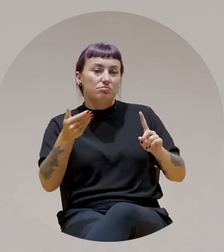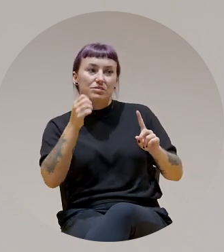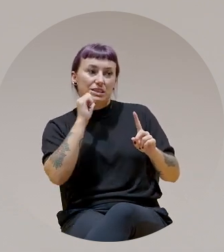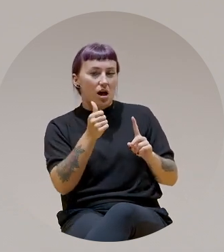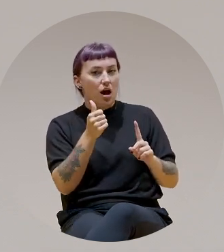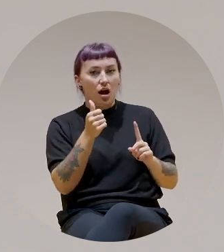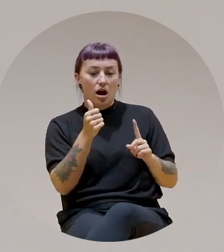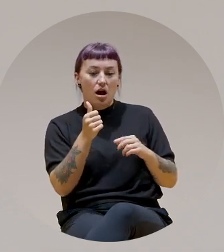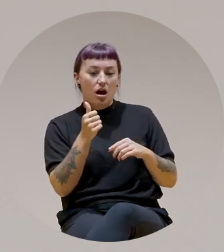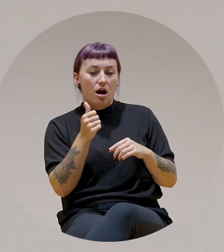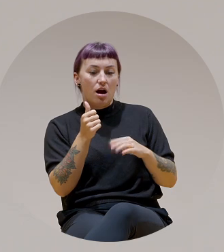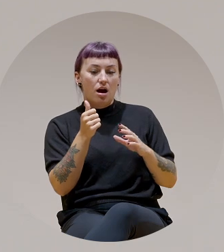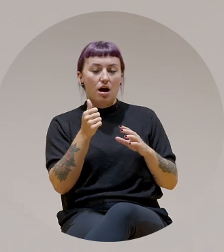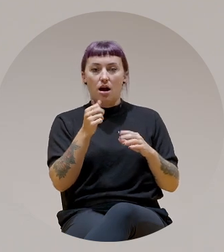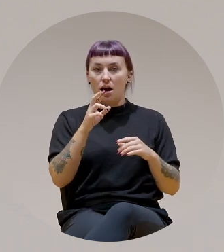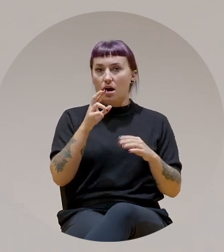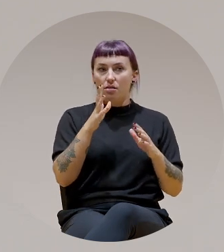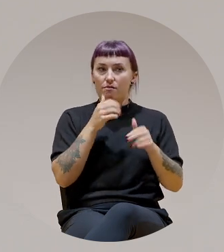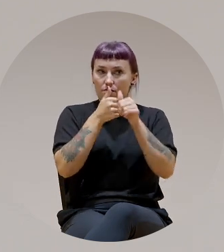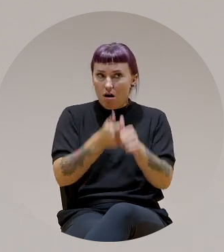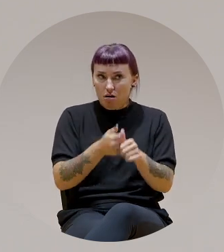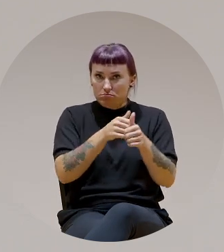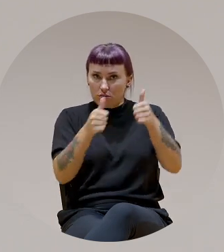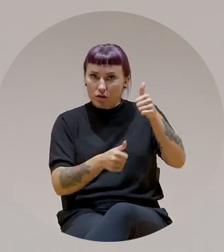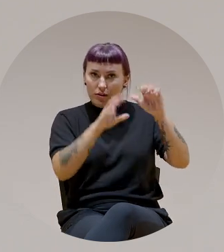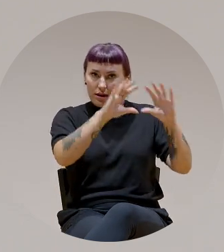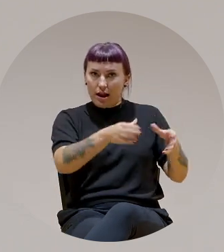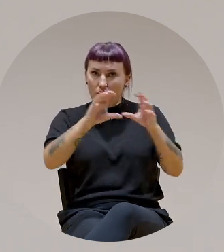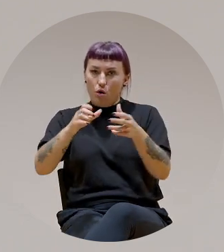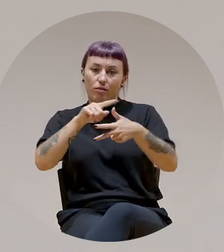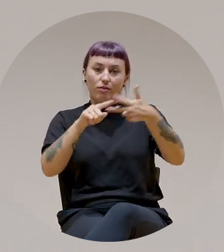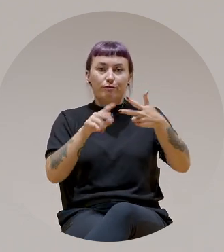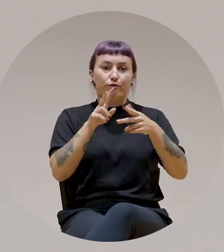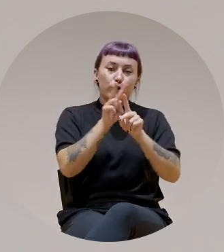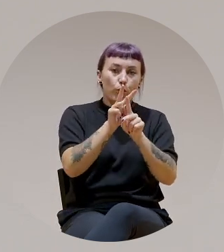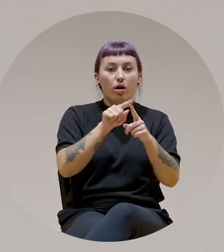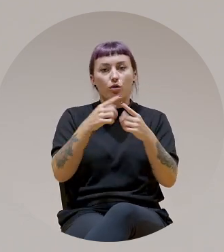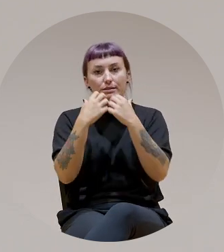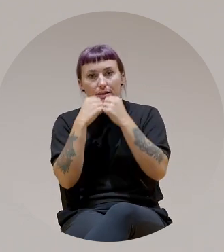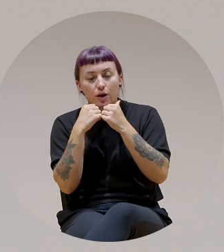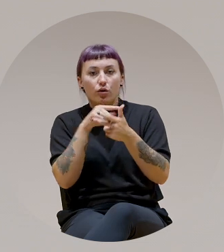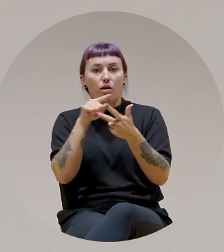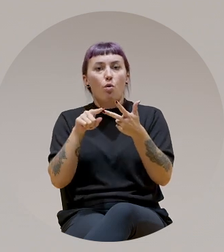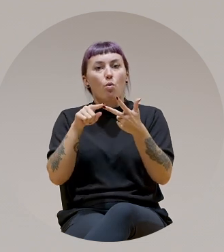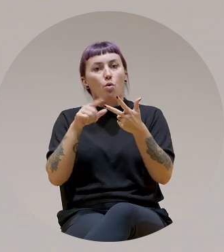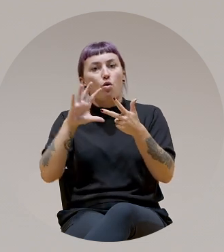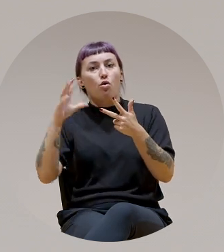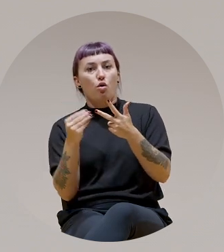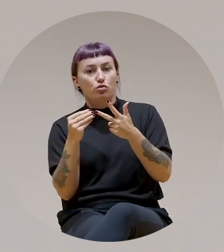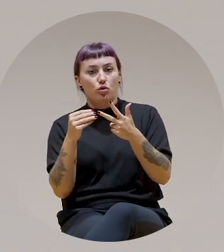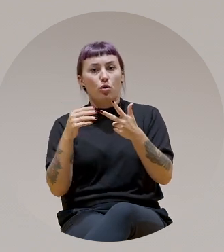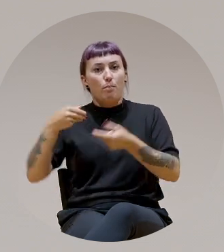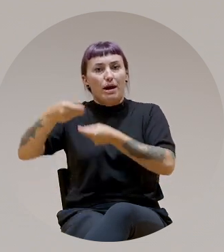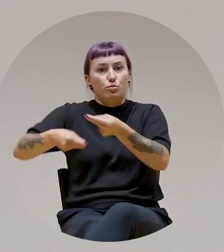be subject to repatriation. It might not fall under one of those categories of being funerary or sacred or an object of